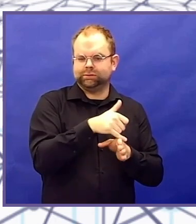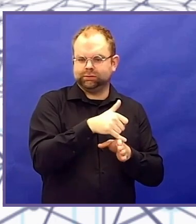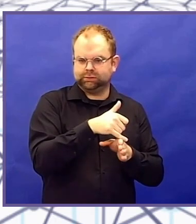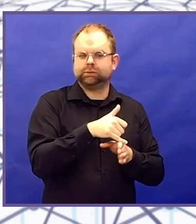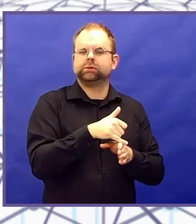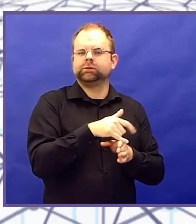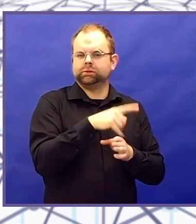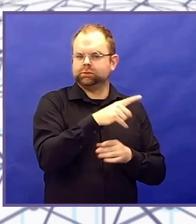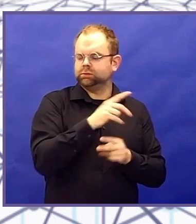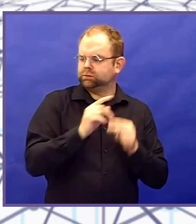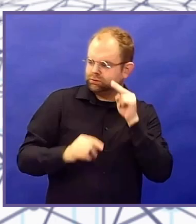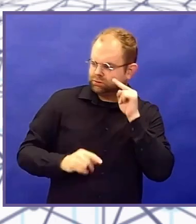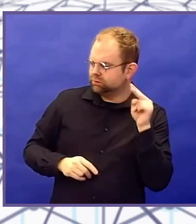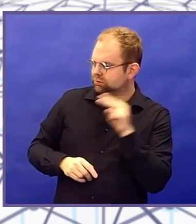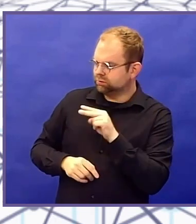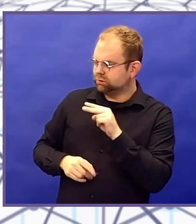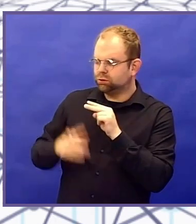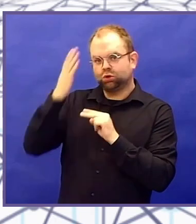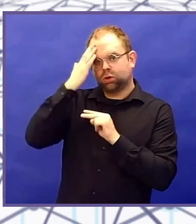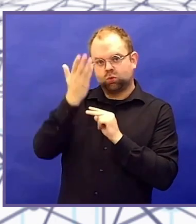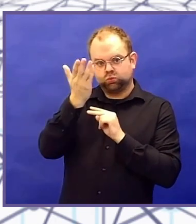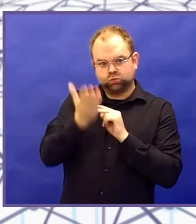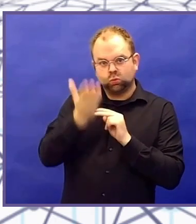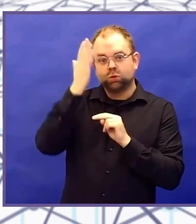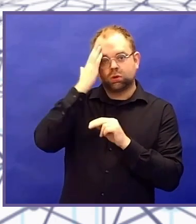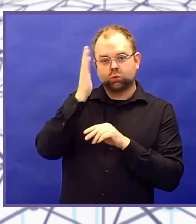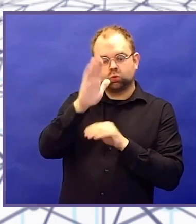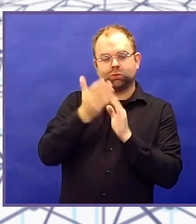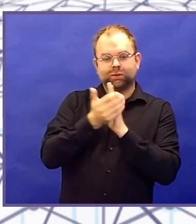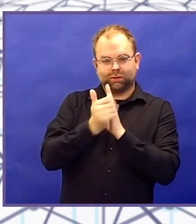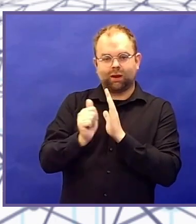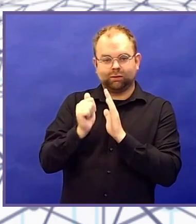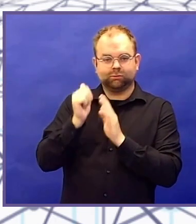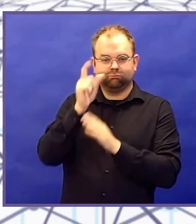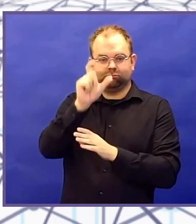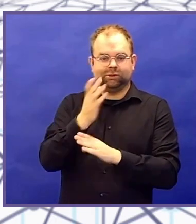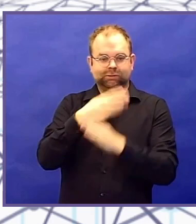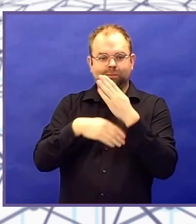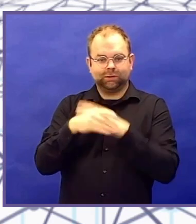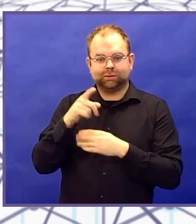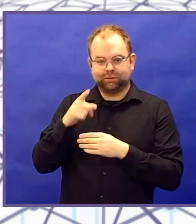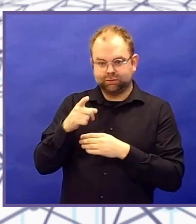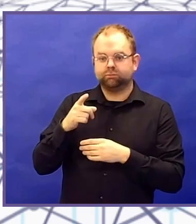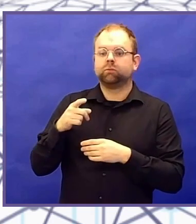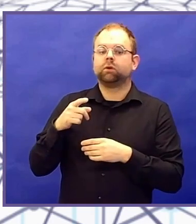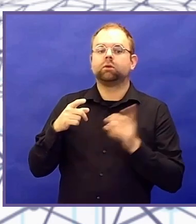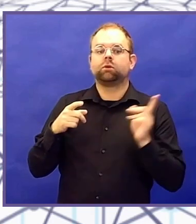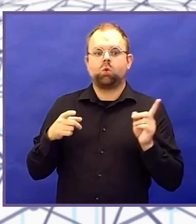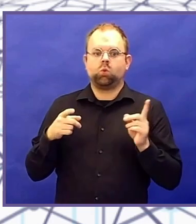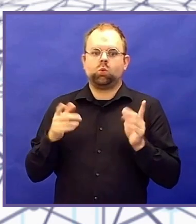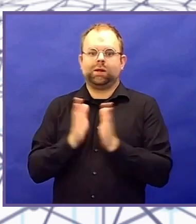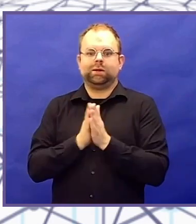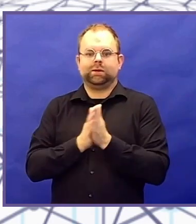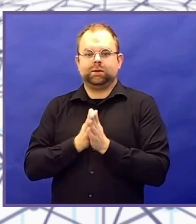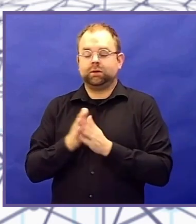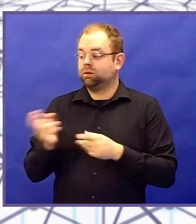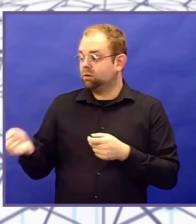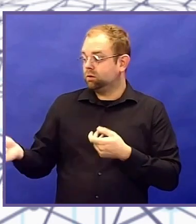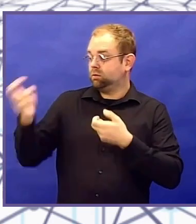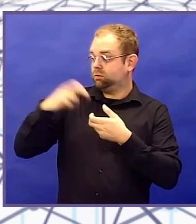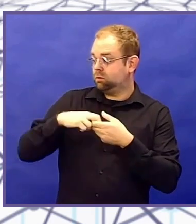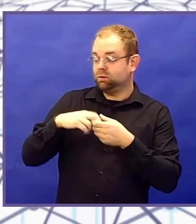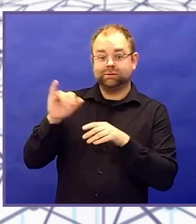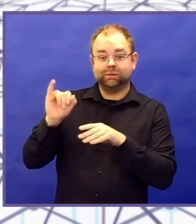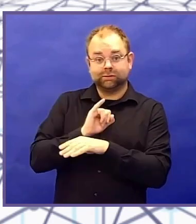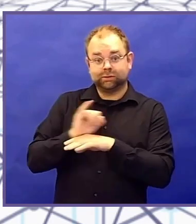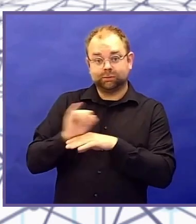months, whatever time duration it might be of an internship, to give you a chance to show them